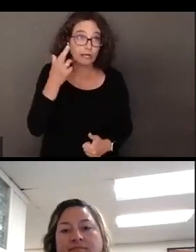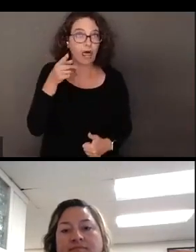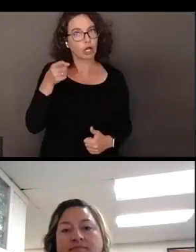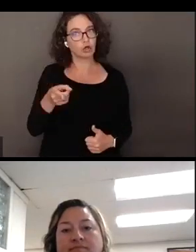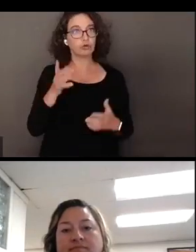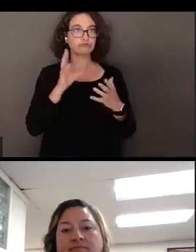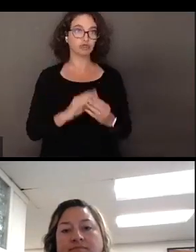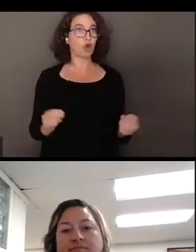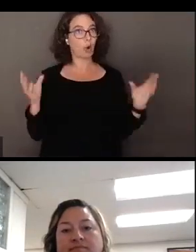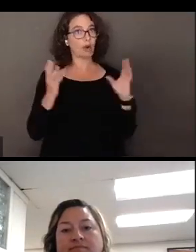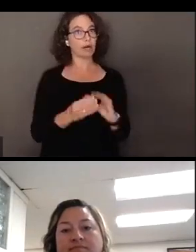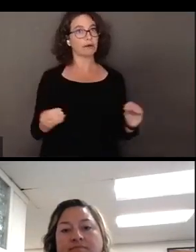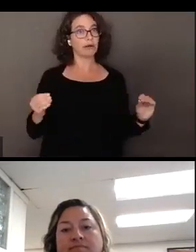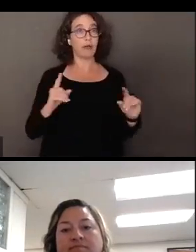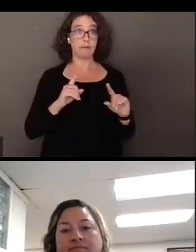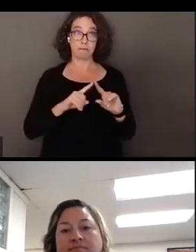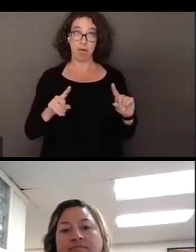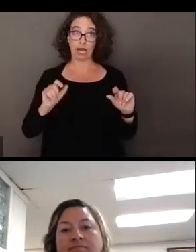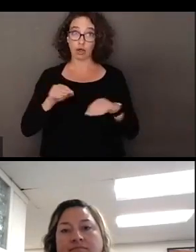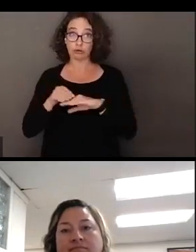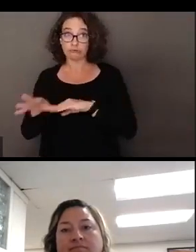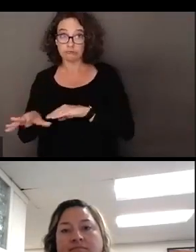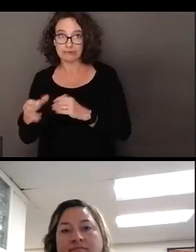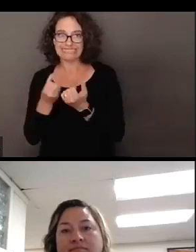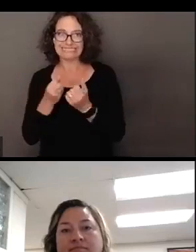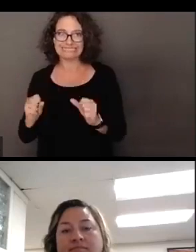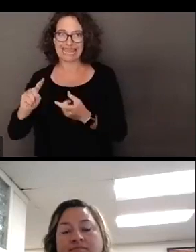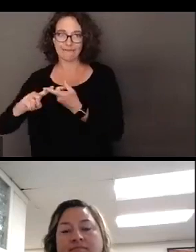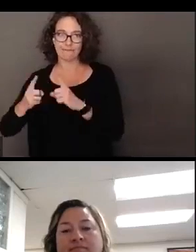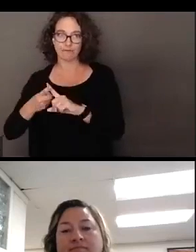could save a friend's life.